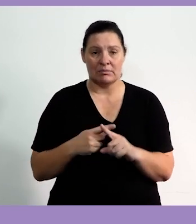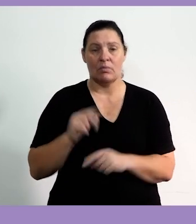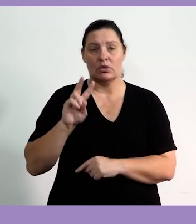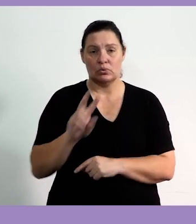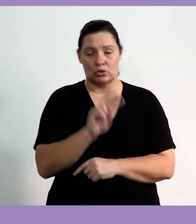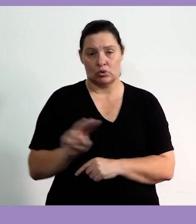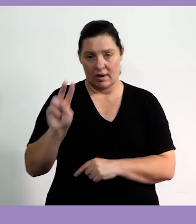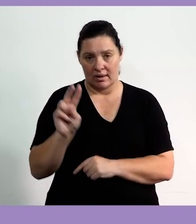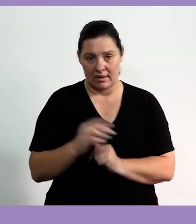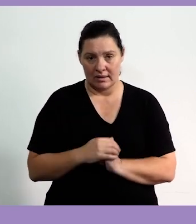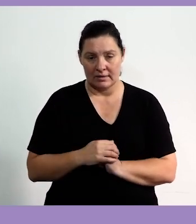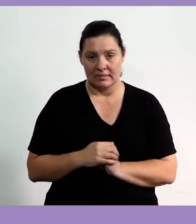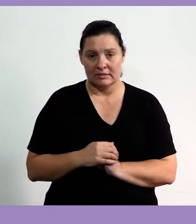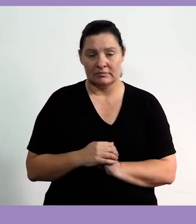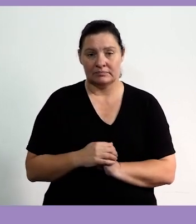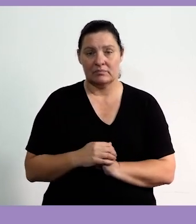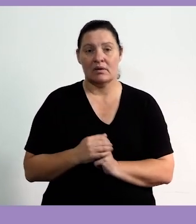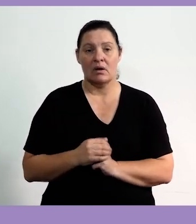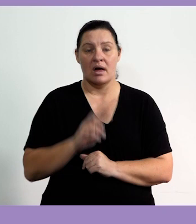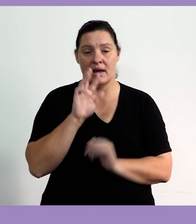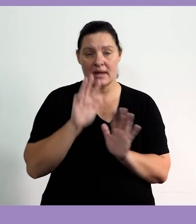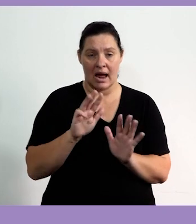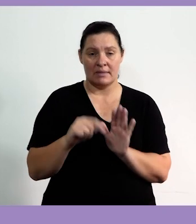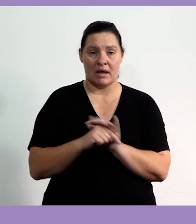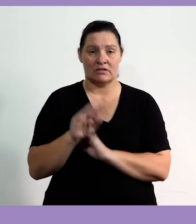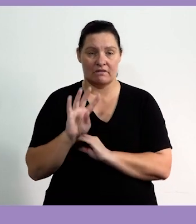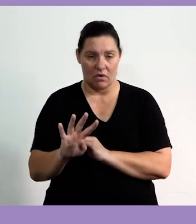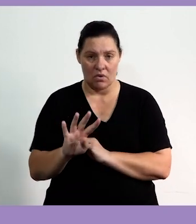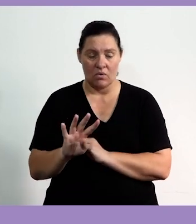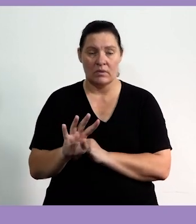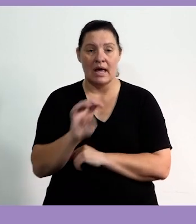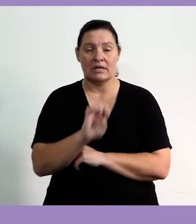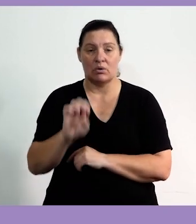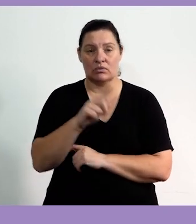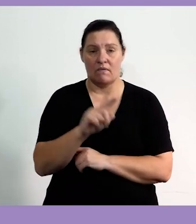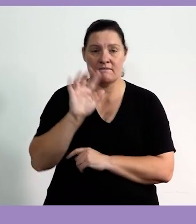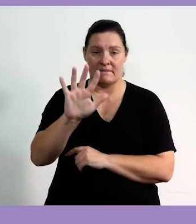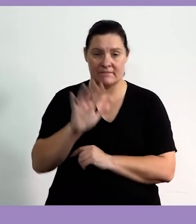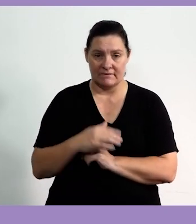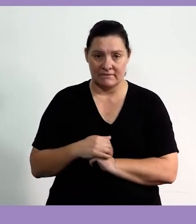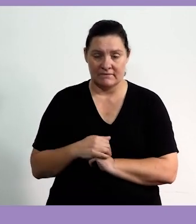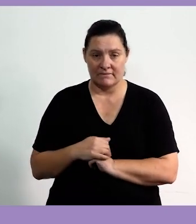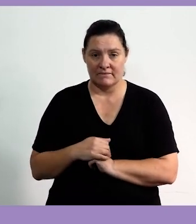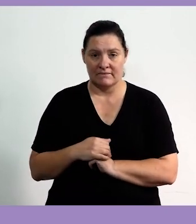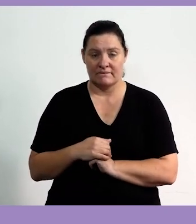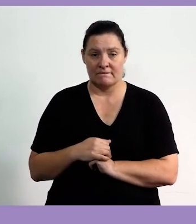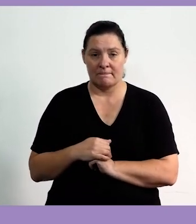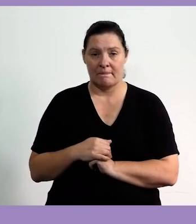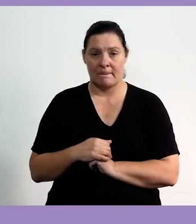going to multiply by the 2 squared. And 9 minus 4 is going to give us an exponent of